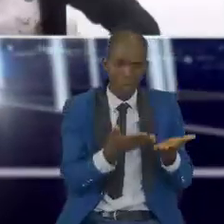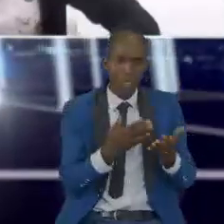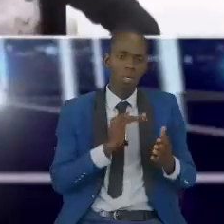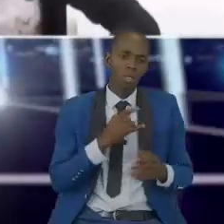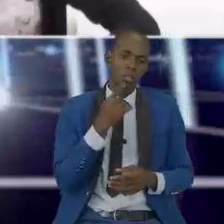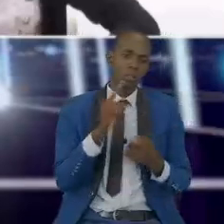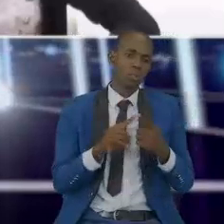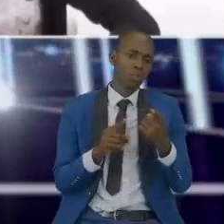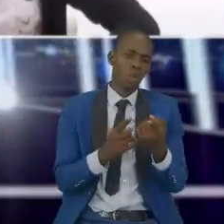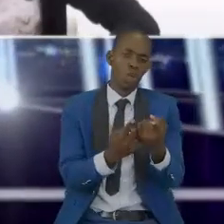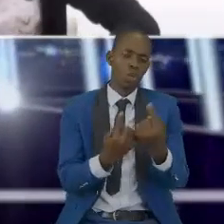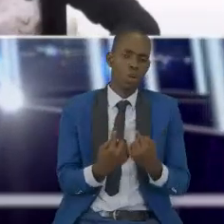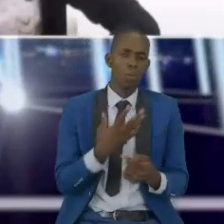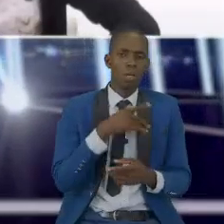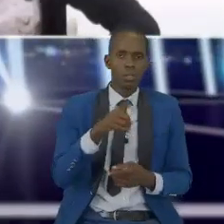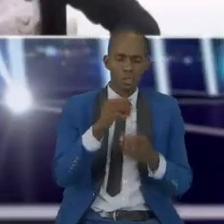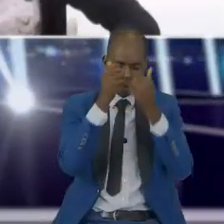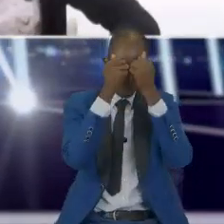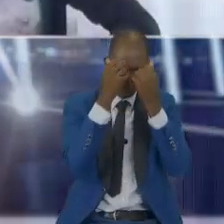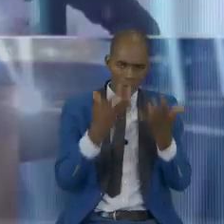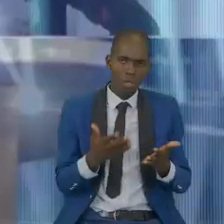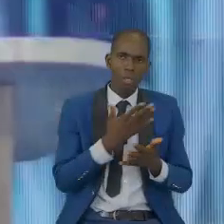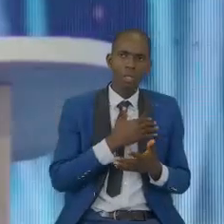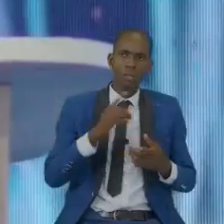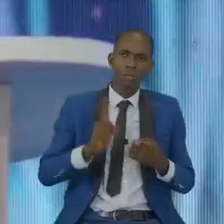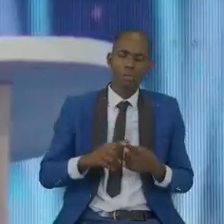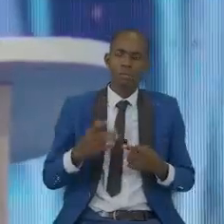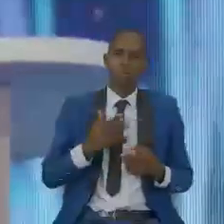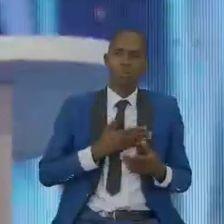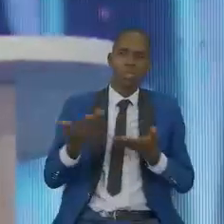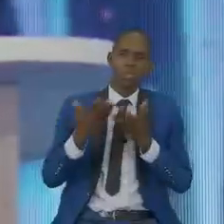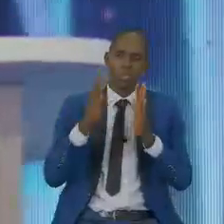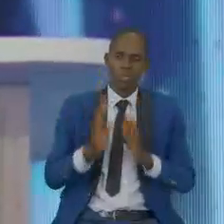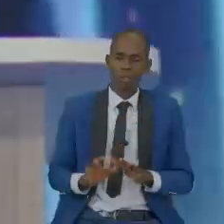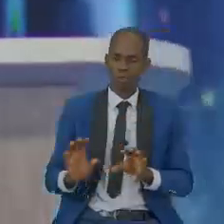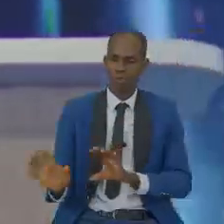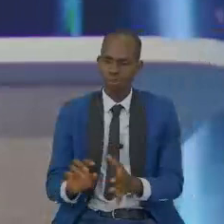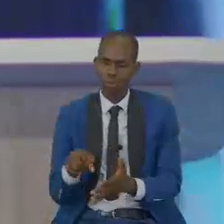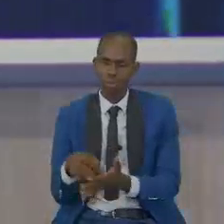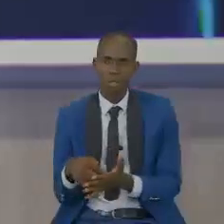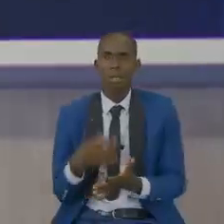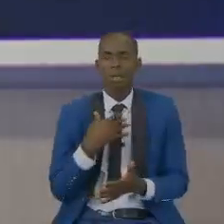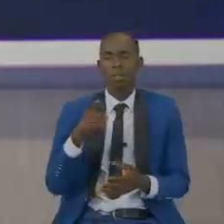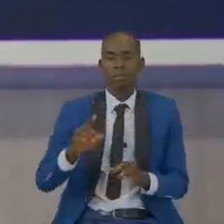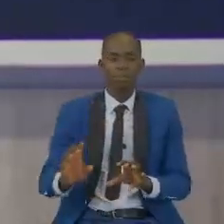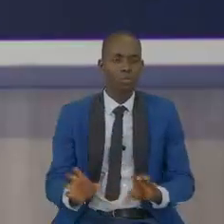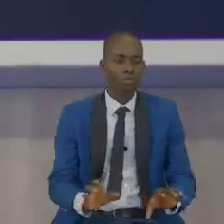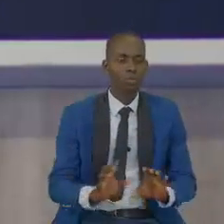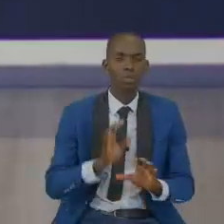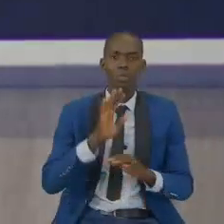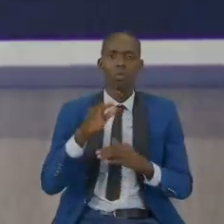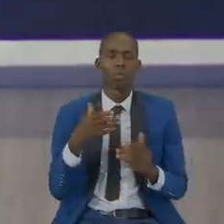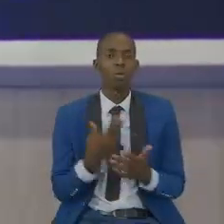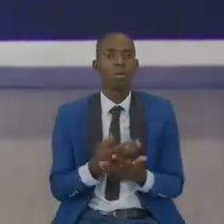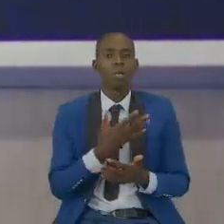another, come, and he cometh. And to my servant, do this, and he doeth it. And then